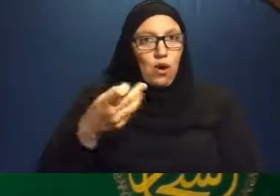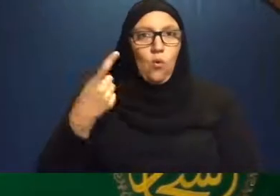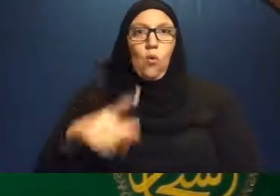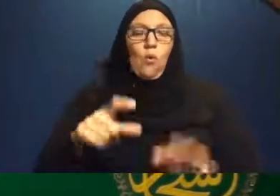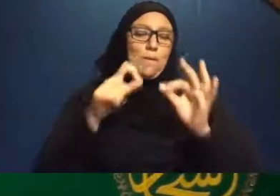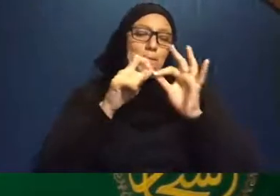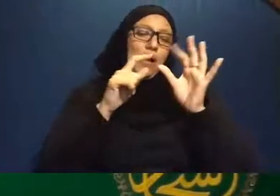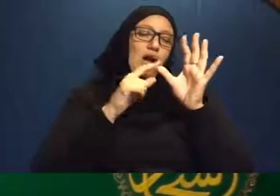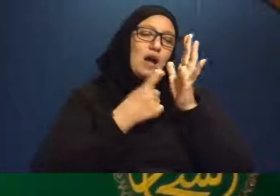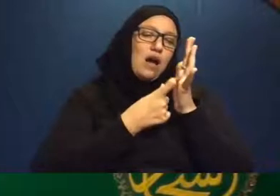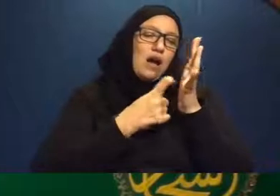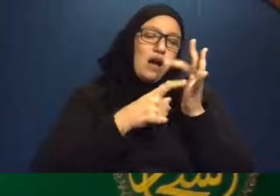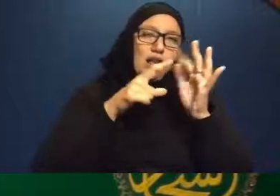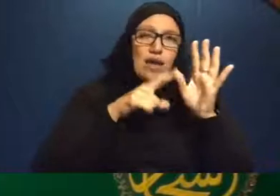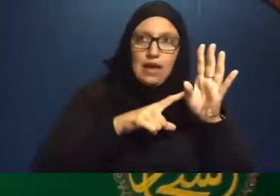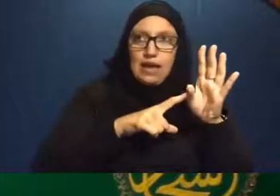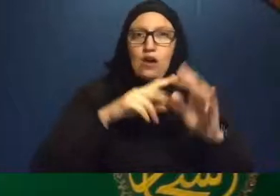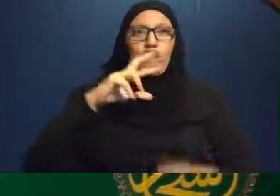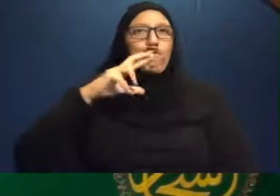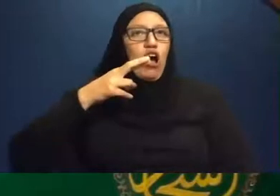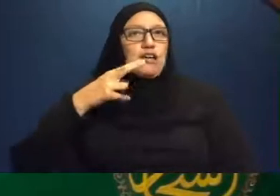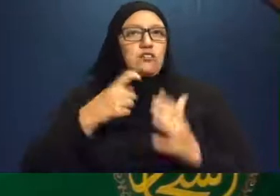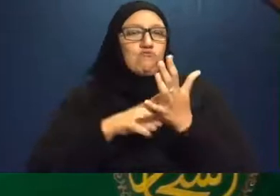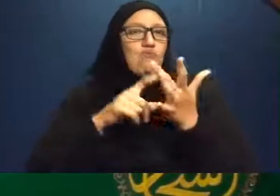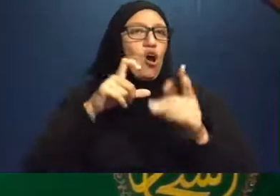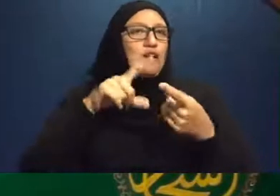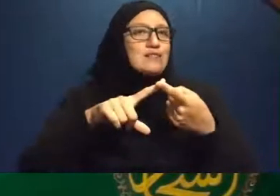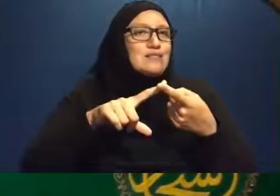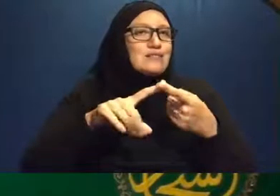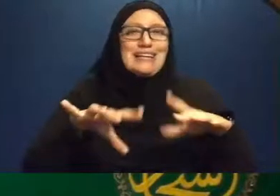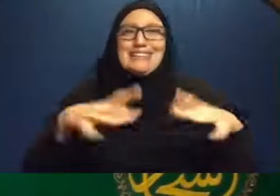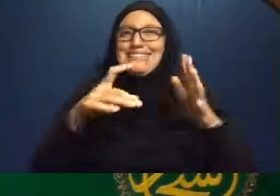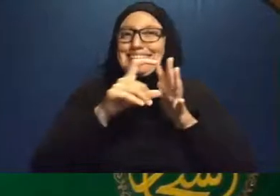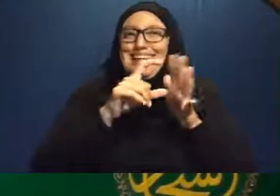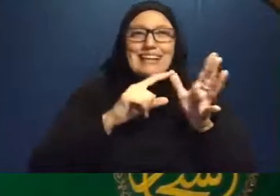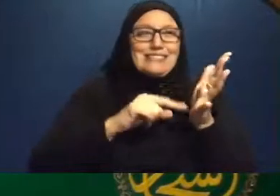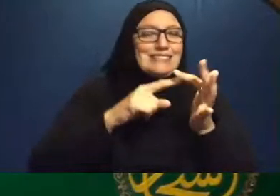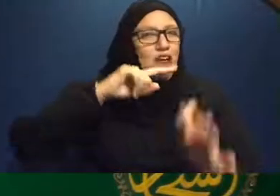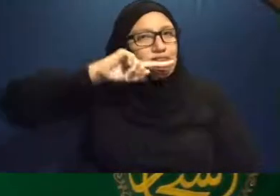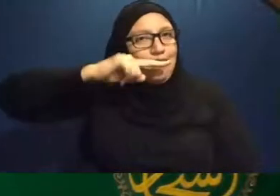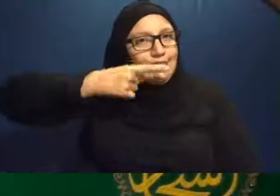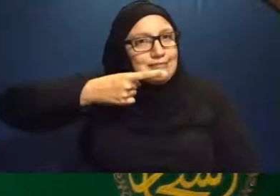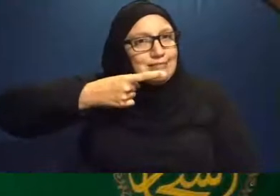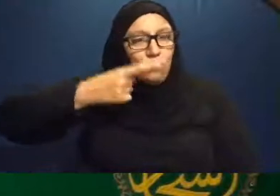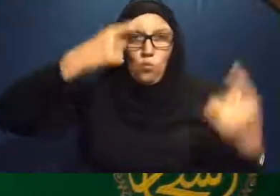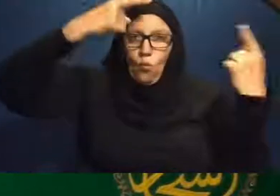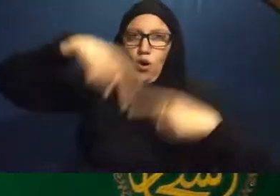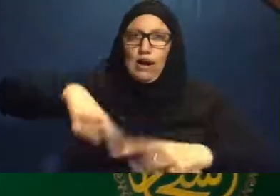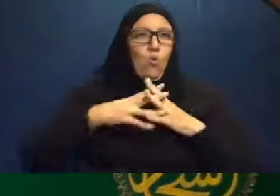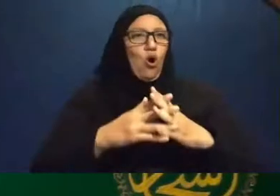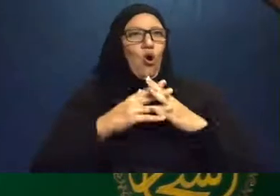barley flour, rice, date, any of such grains or items,